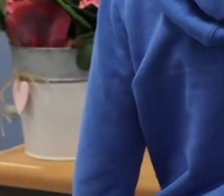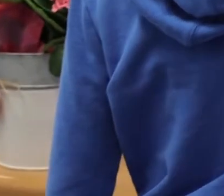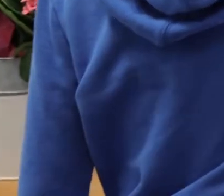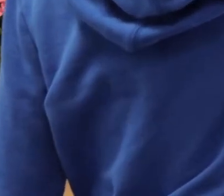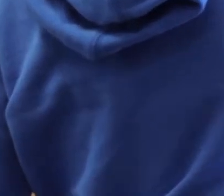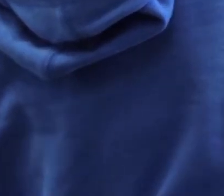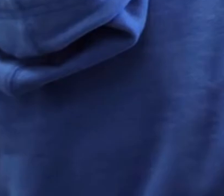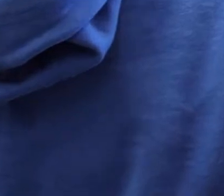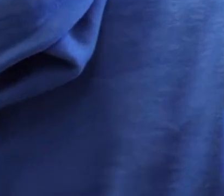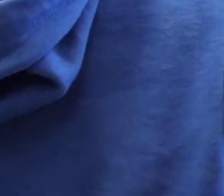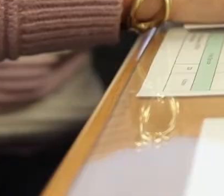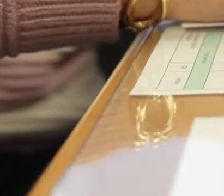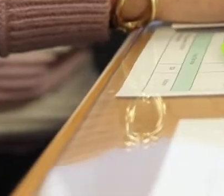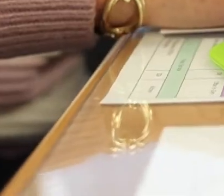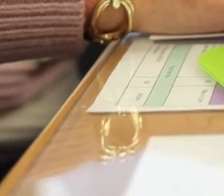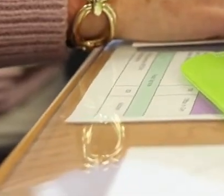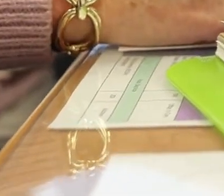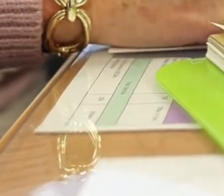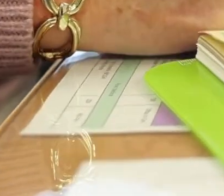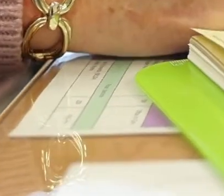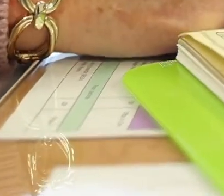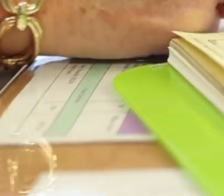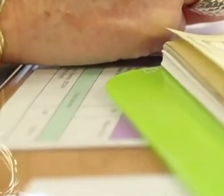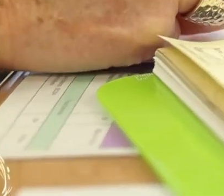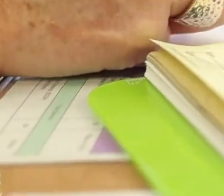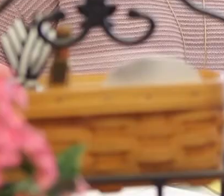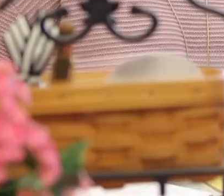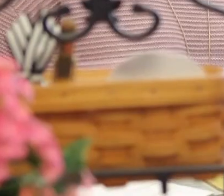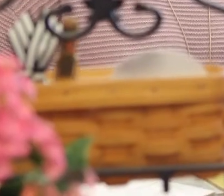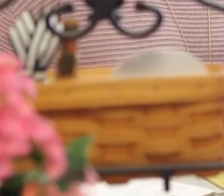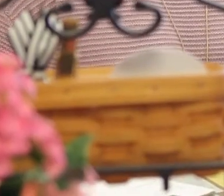by her and interacted with her, because she's just so warm and welcoming.